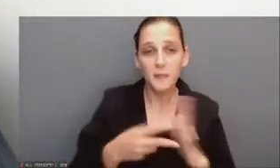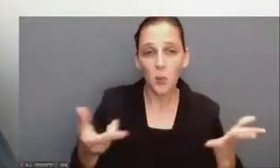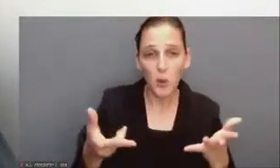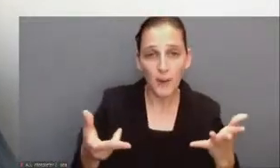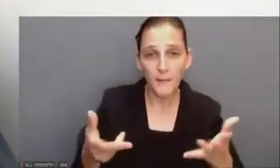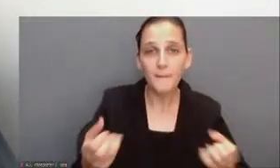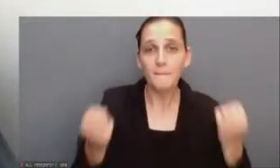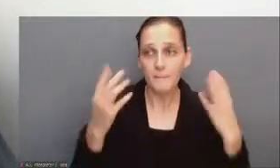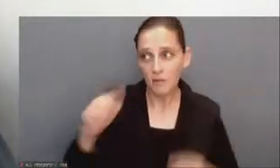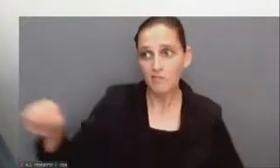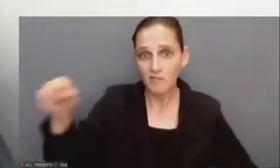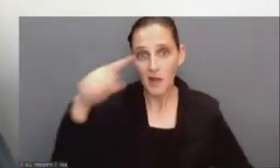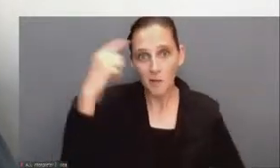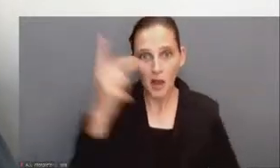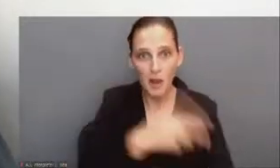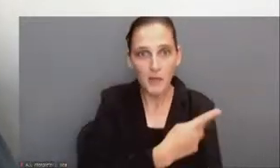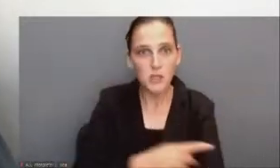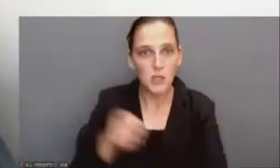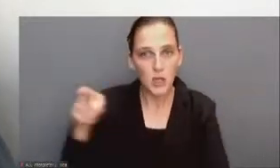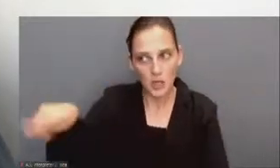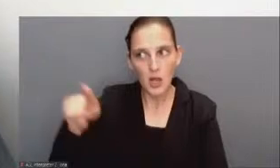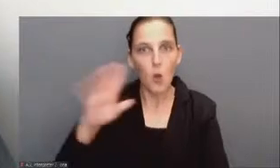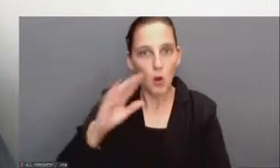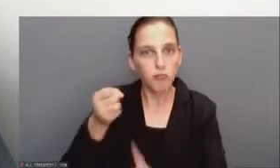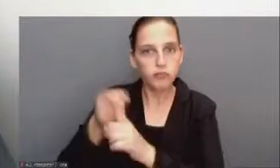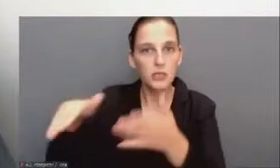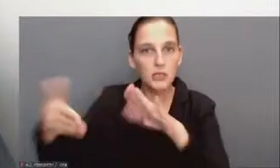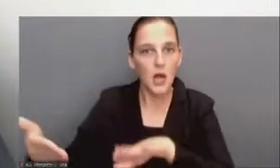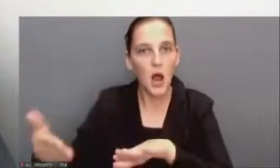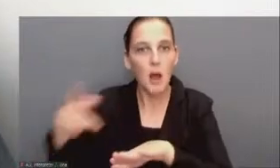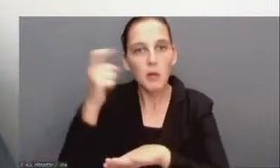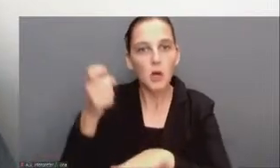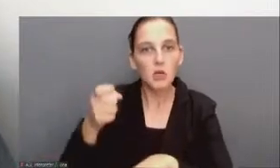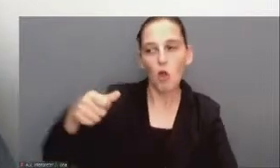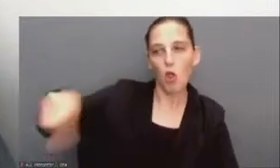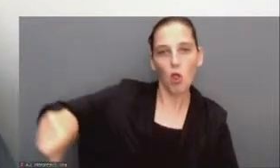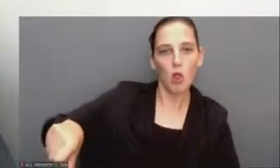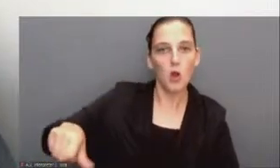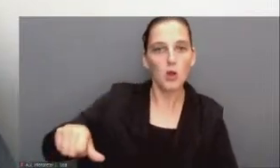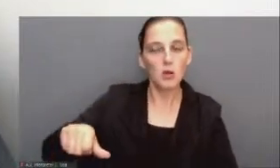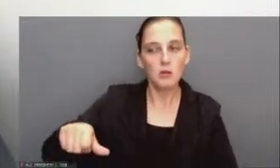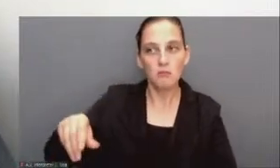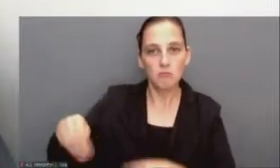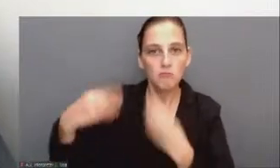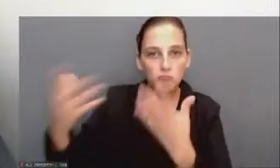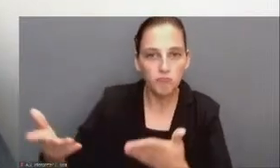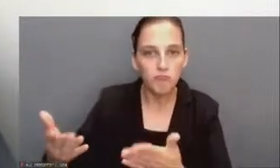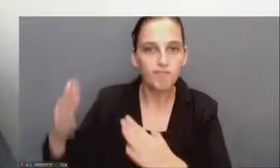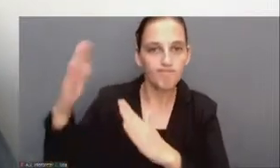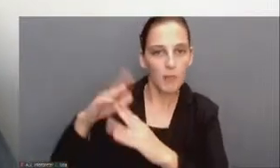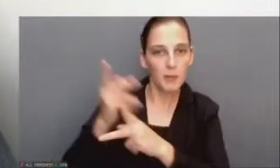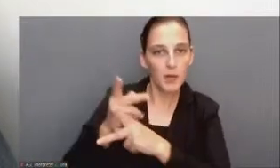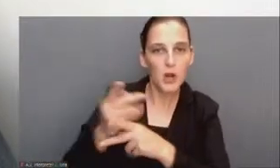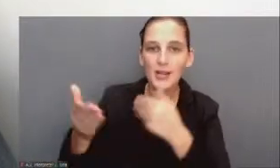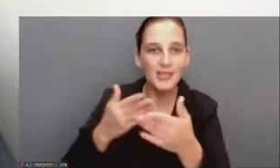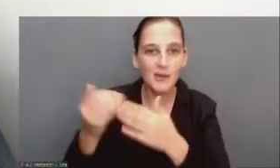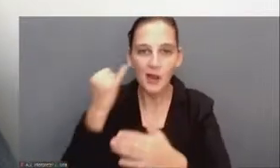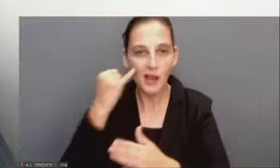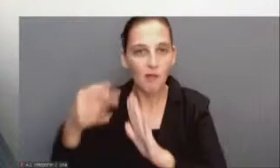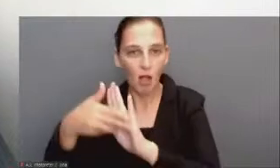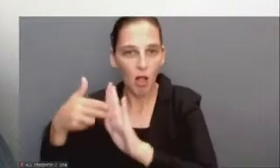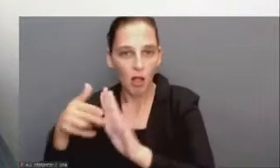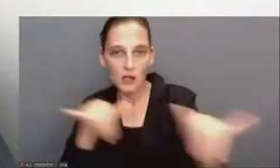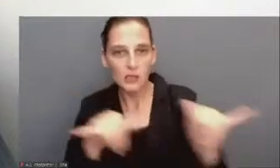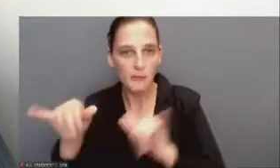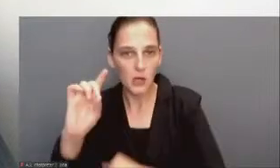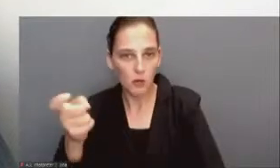Black patients would die by being denied ICU care despite good prognosis. And a study published just last week by Dwight Miller and colleagues